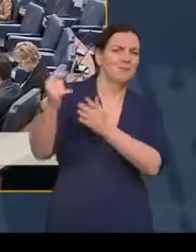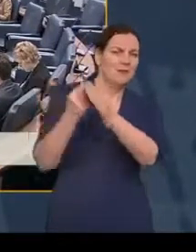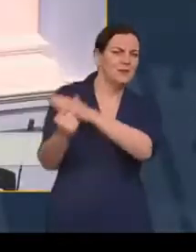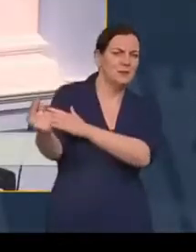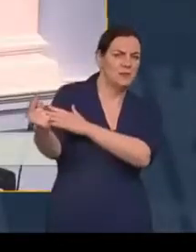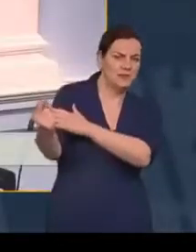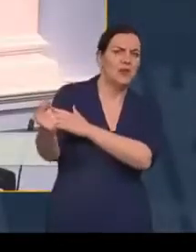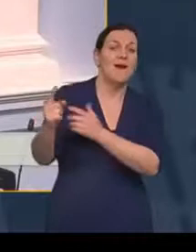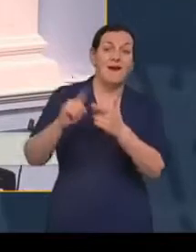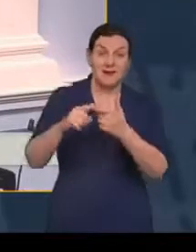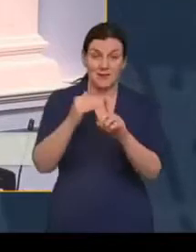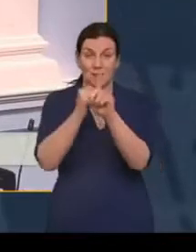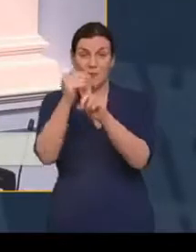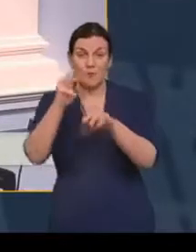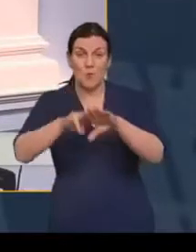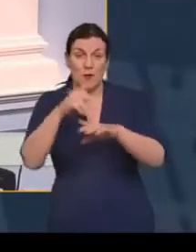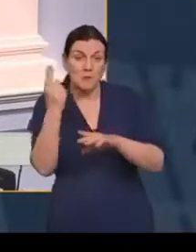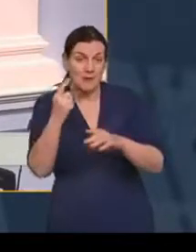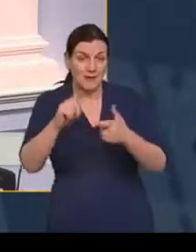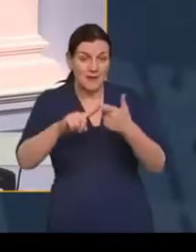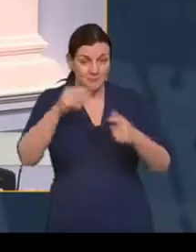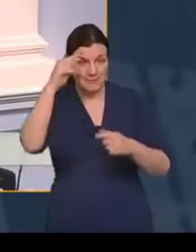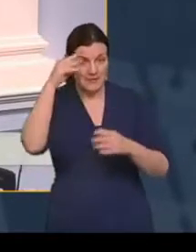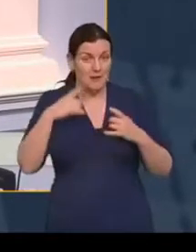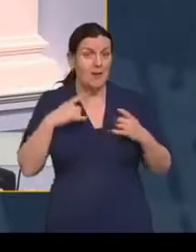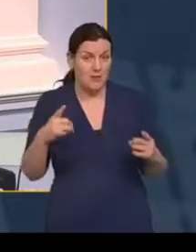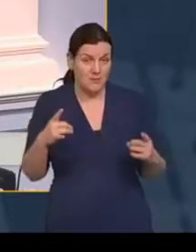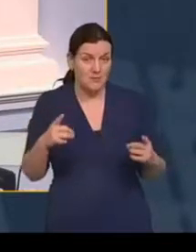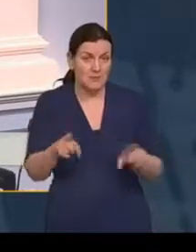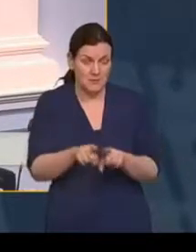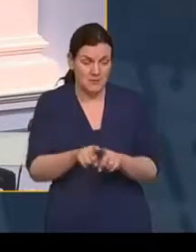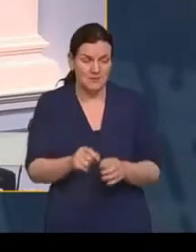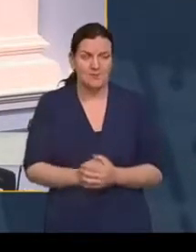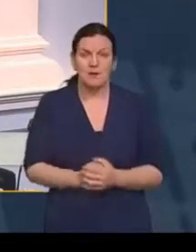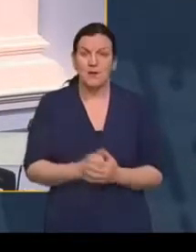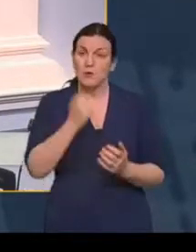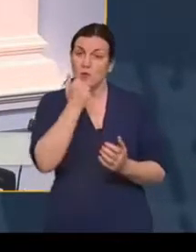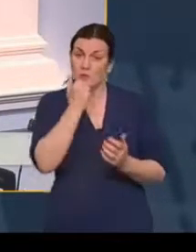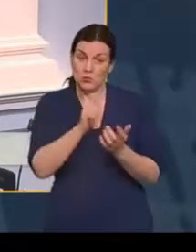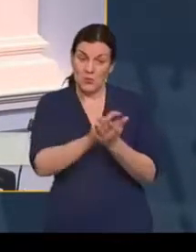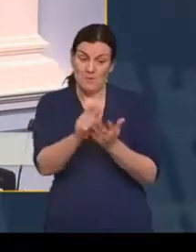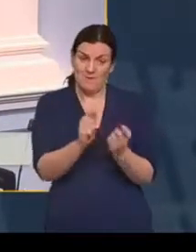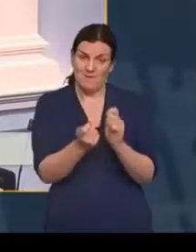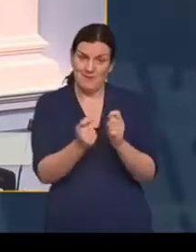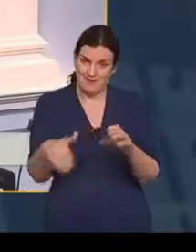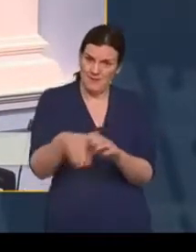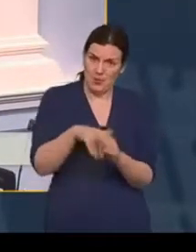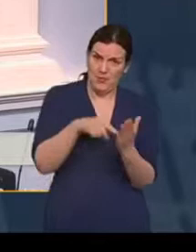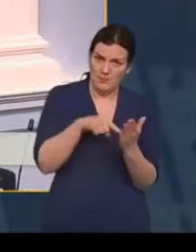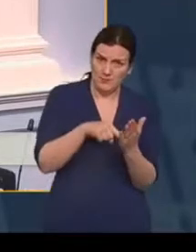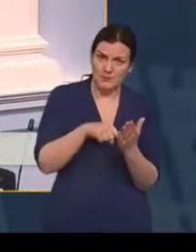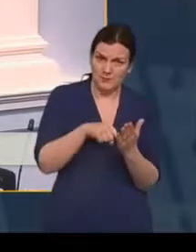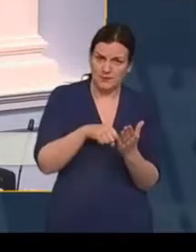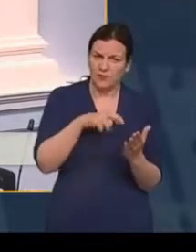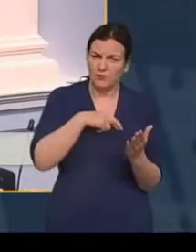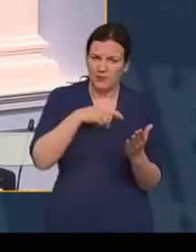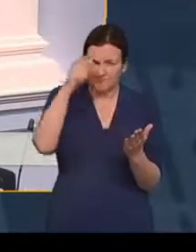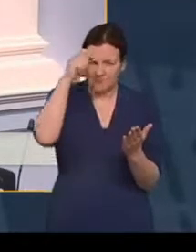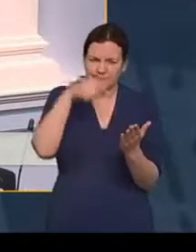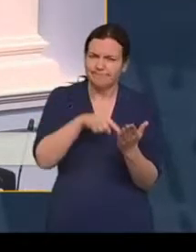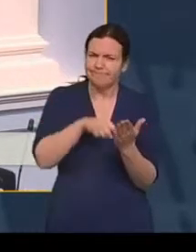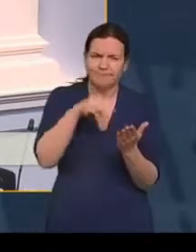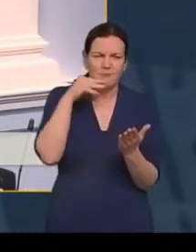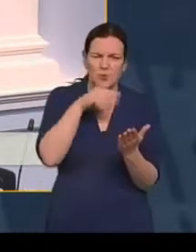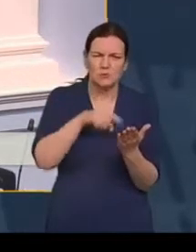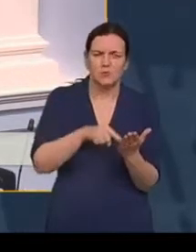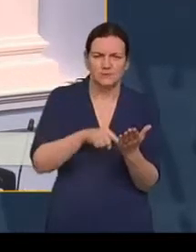isolation and improve the well-being and mental health. This is what amendment number 12 brings into the bill, and I think this is